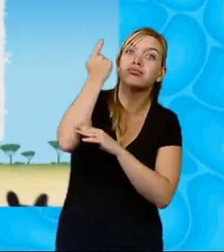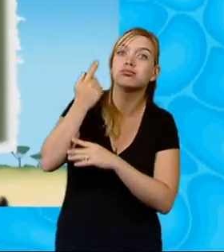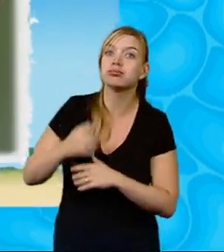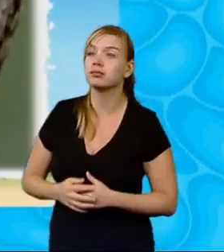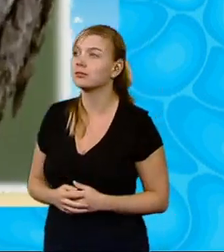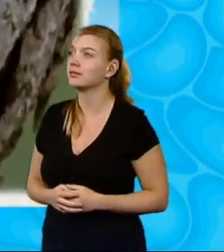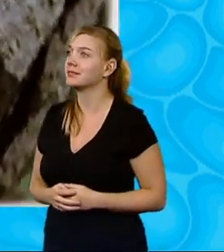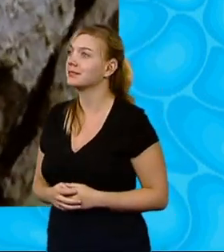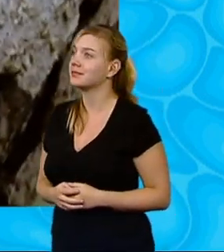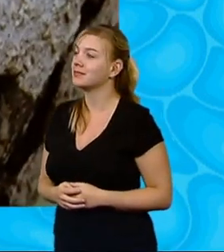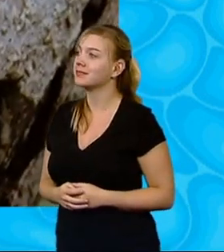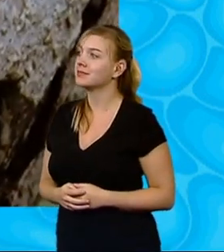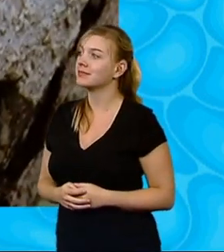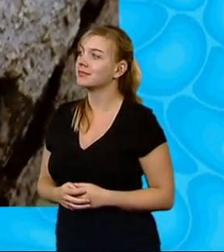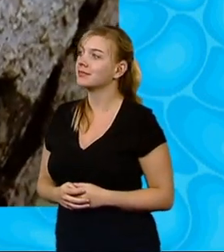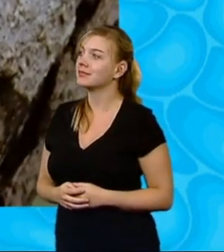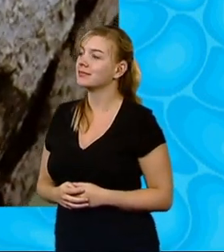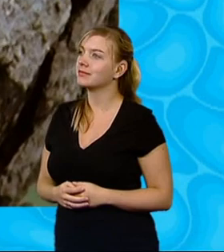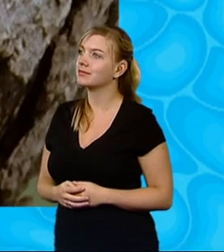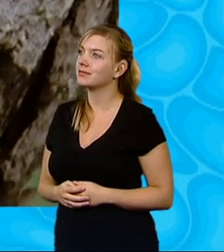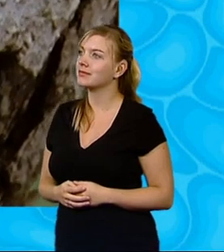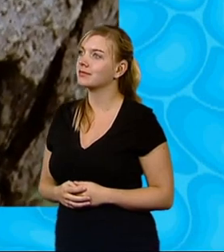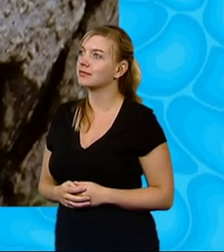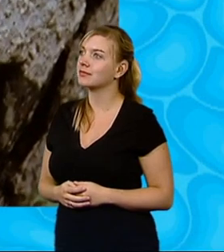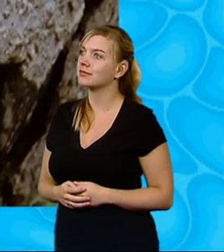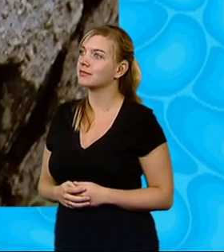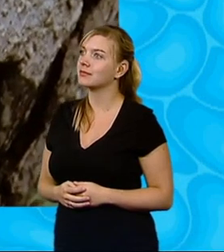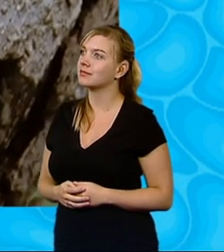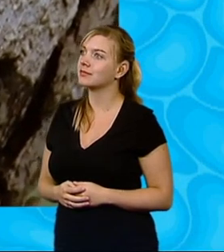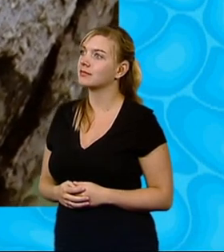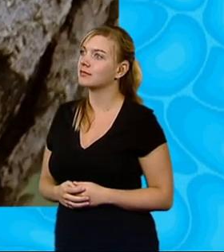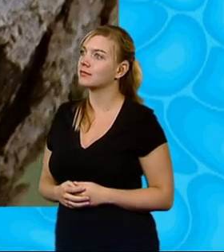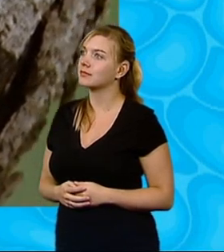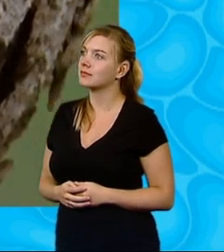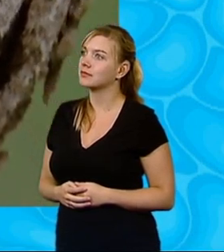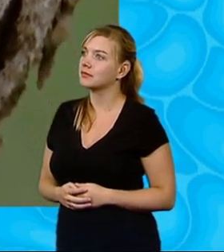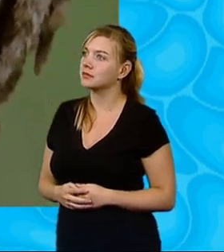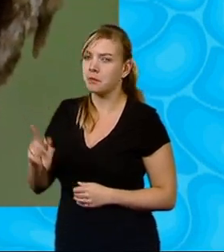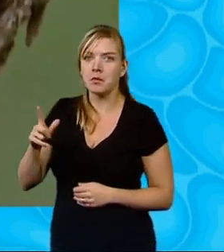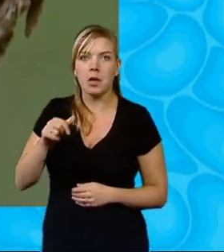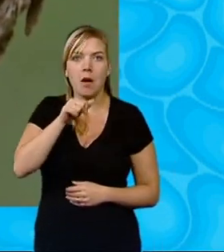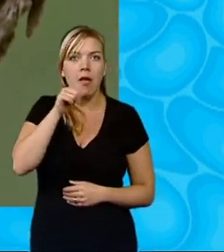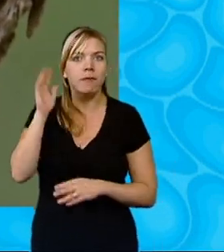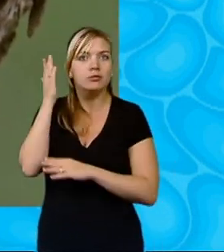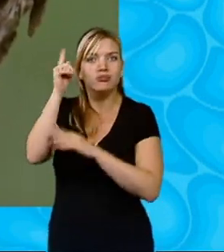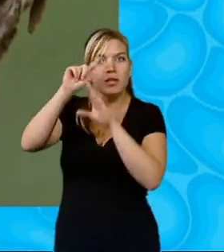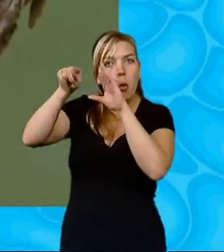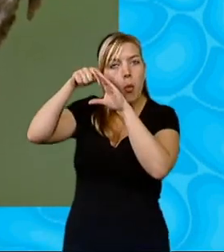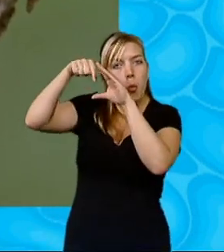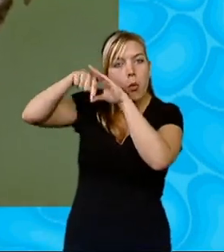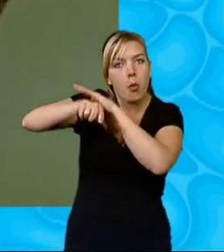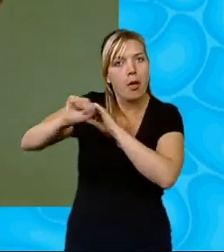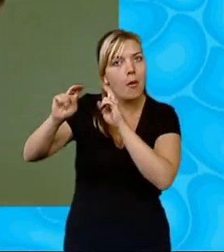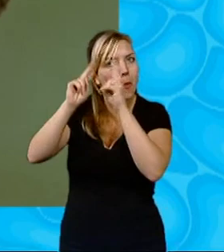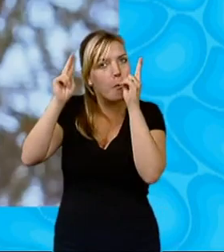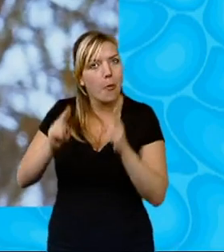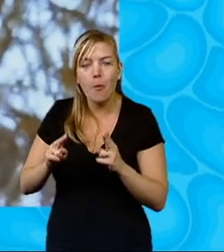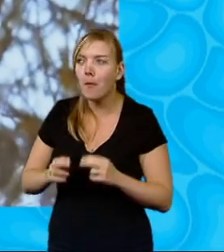of birdies here. Those lovebirds have quite a homely little knot hole in this tree. Cool.